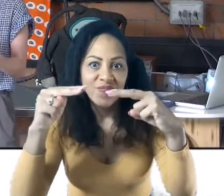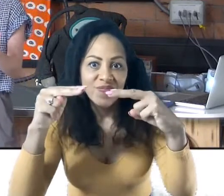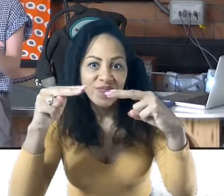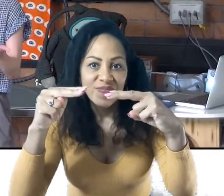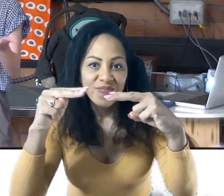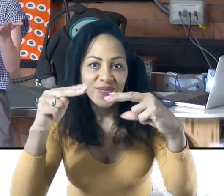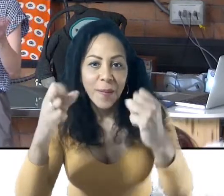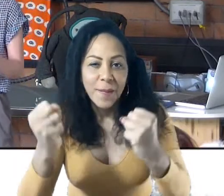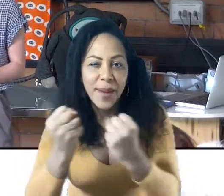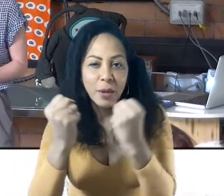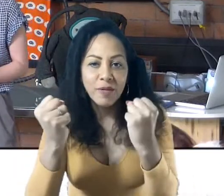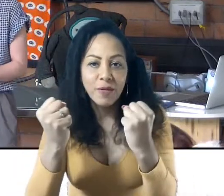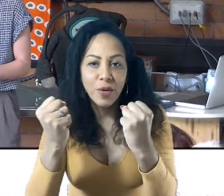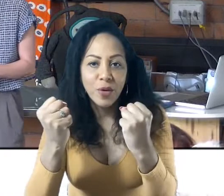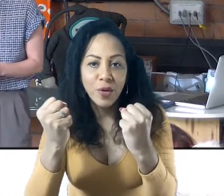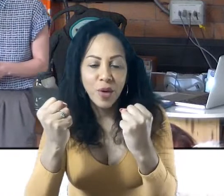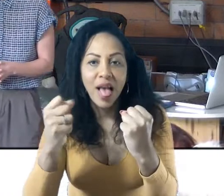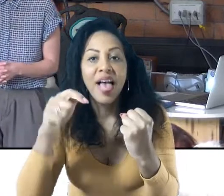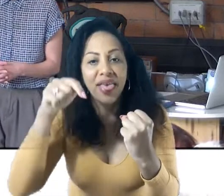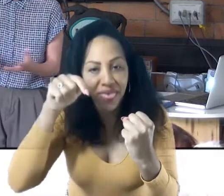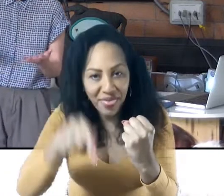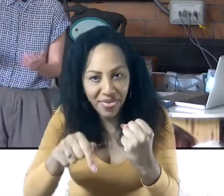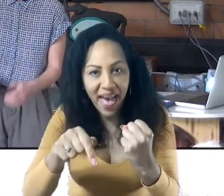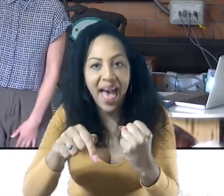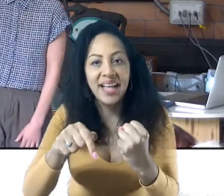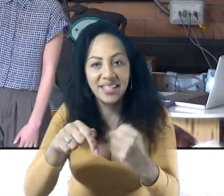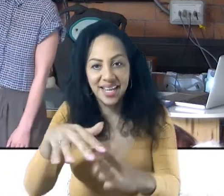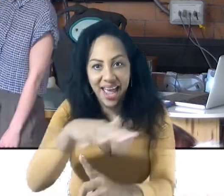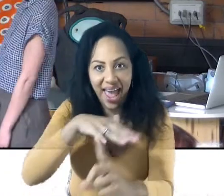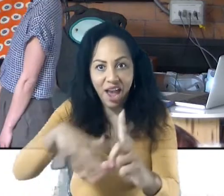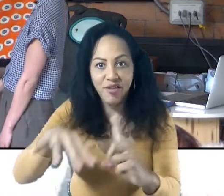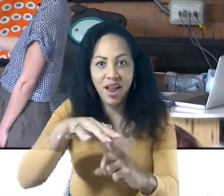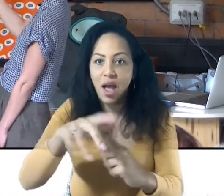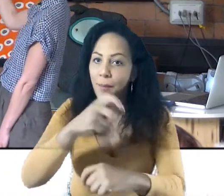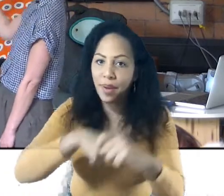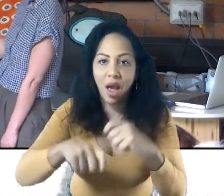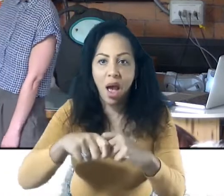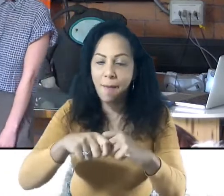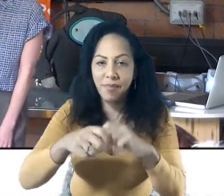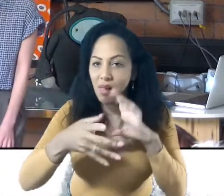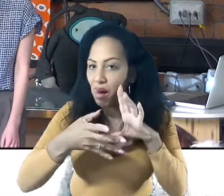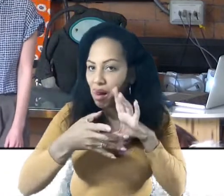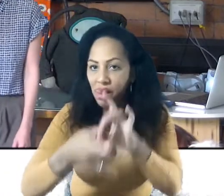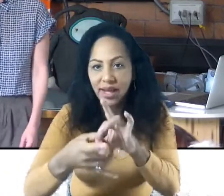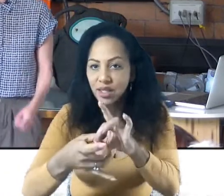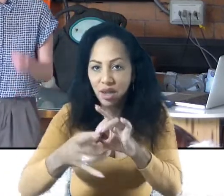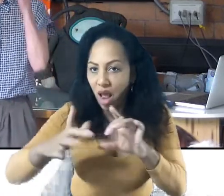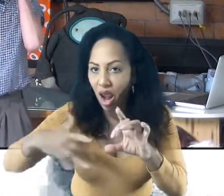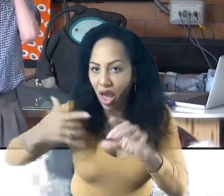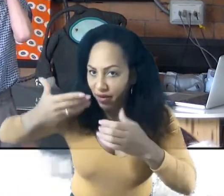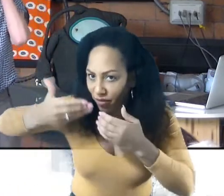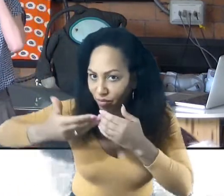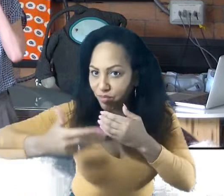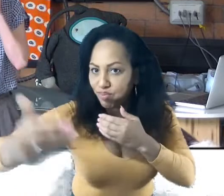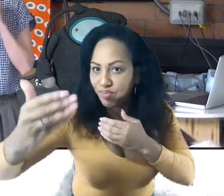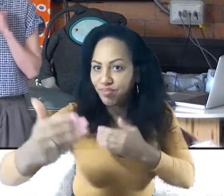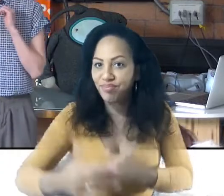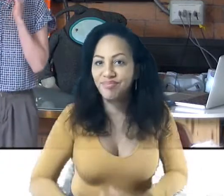given the plot point for her whole existence. Amazing, really. But yeah, they're just fabulous, aren't they?